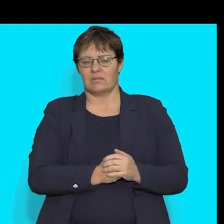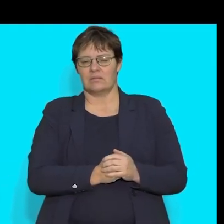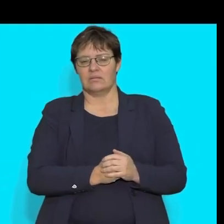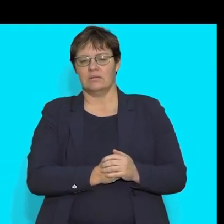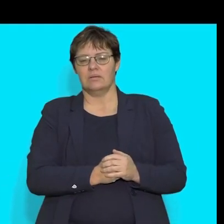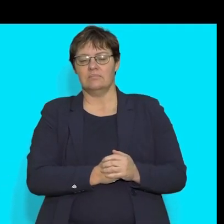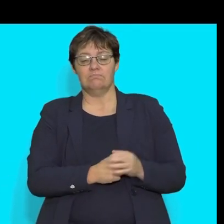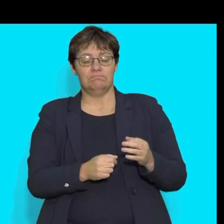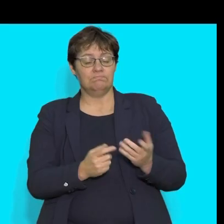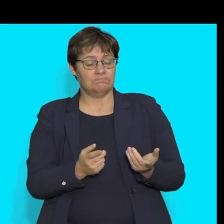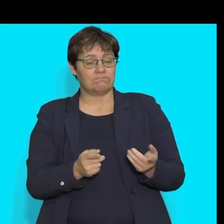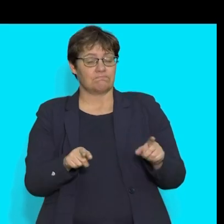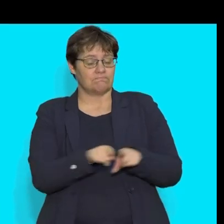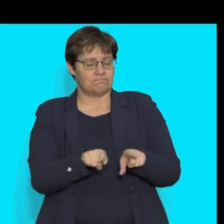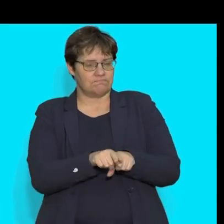We also know that